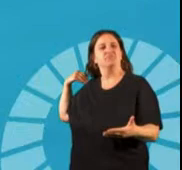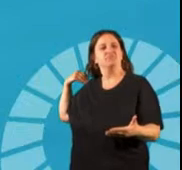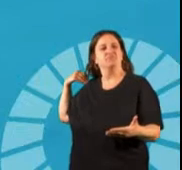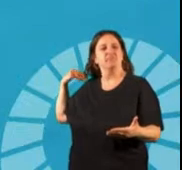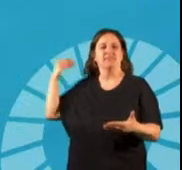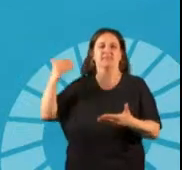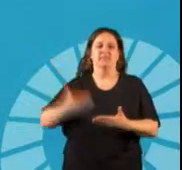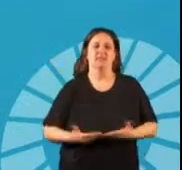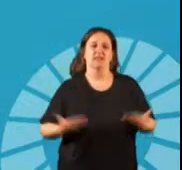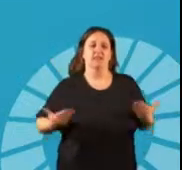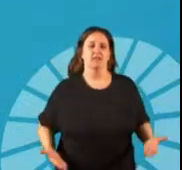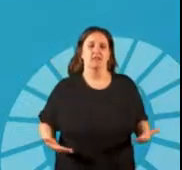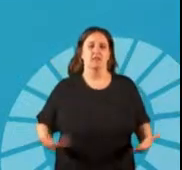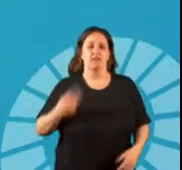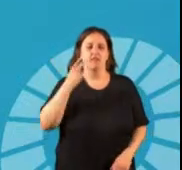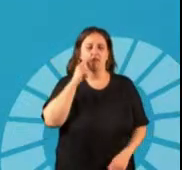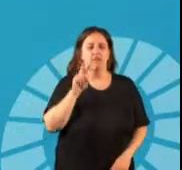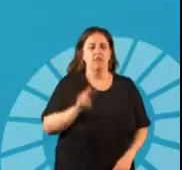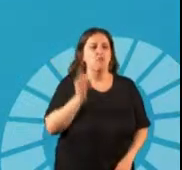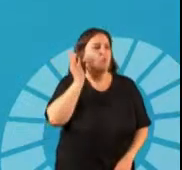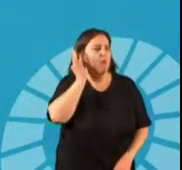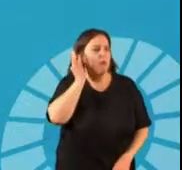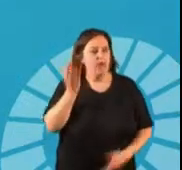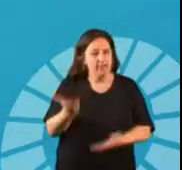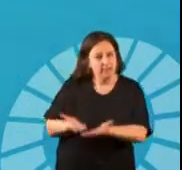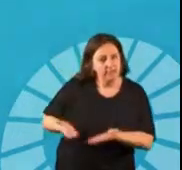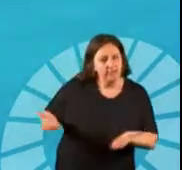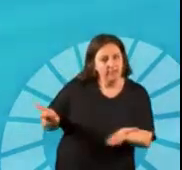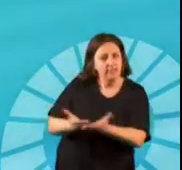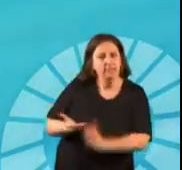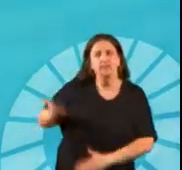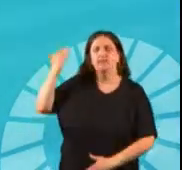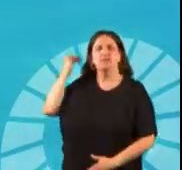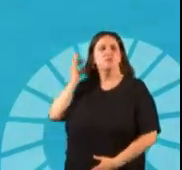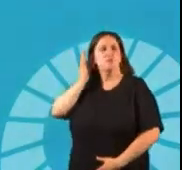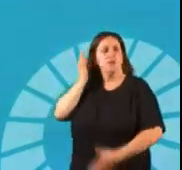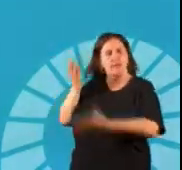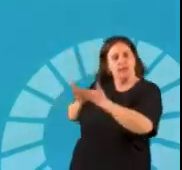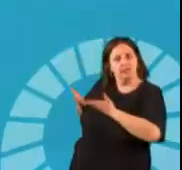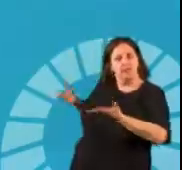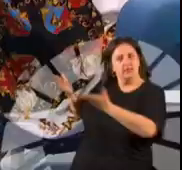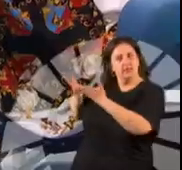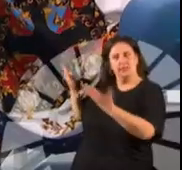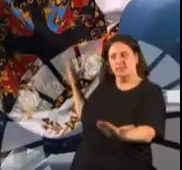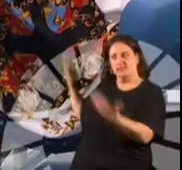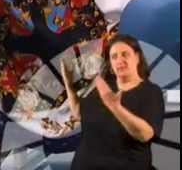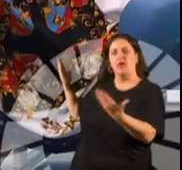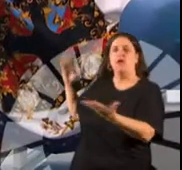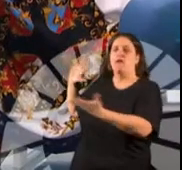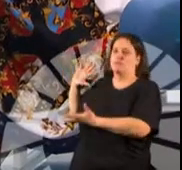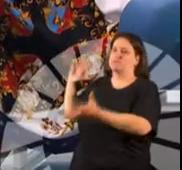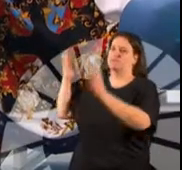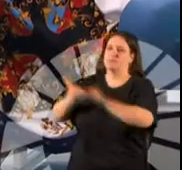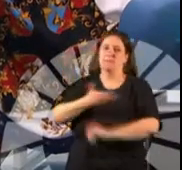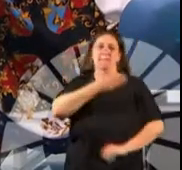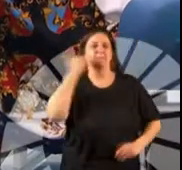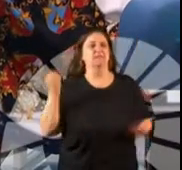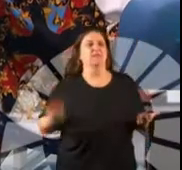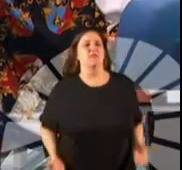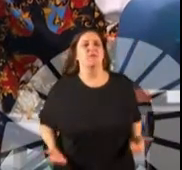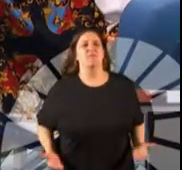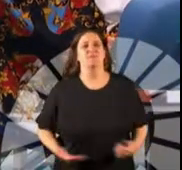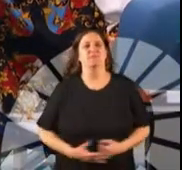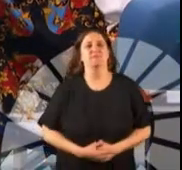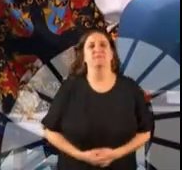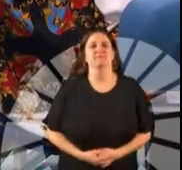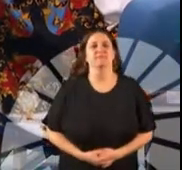about. I want to thank all of you who've been part of my journey of learning and our foundation's journey of learning. We've been